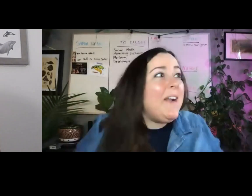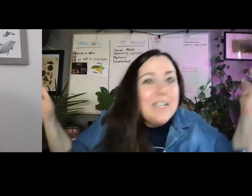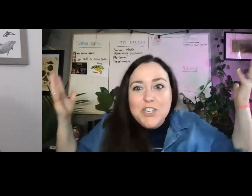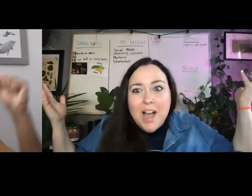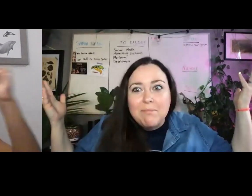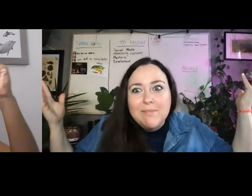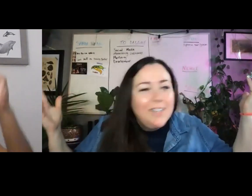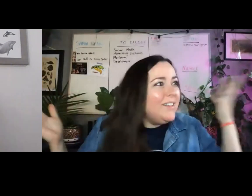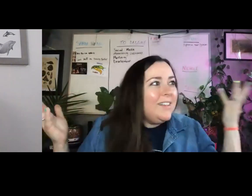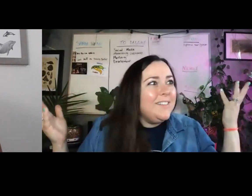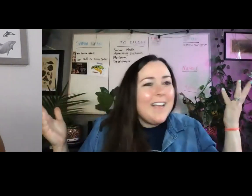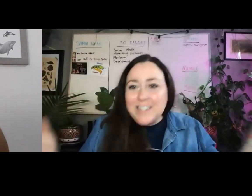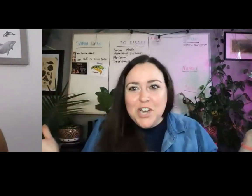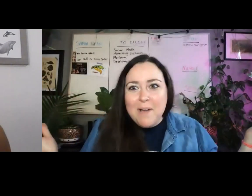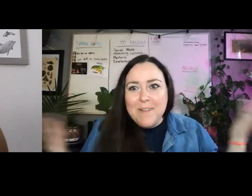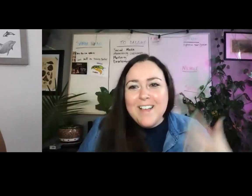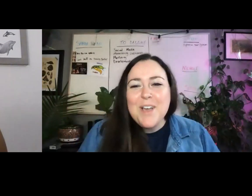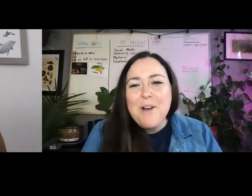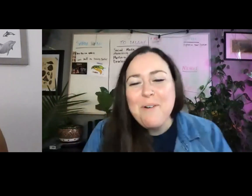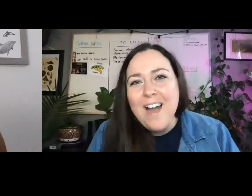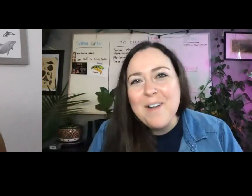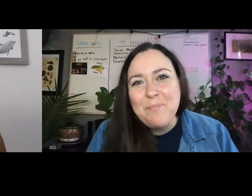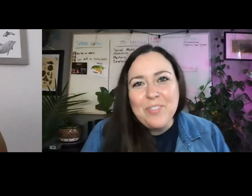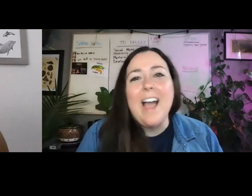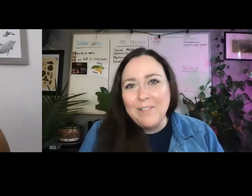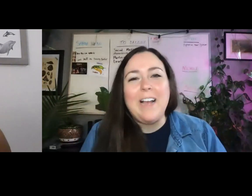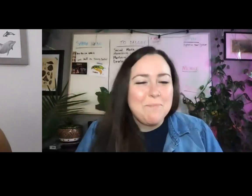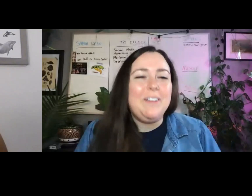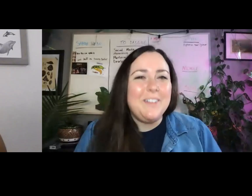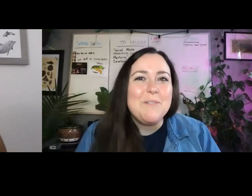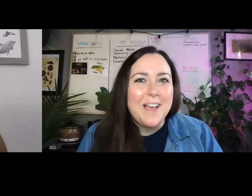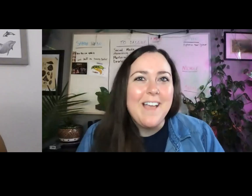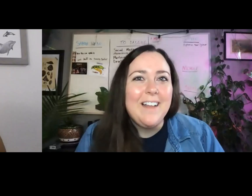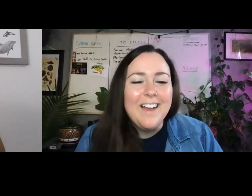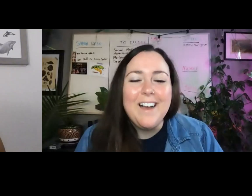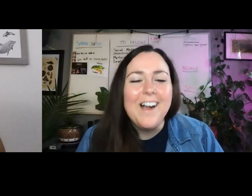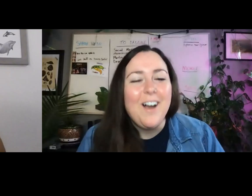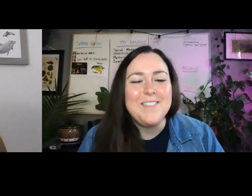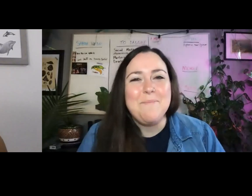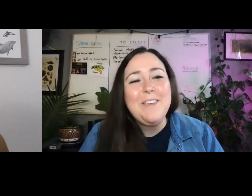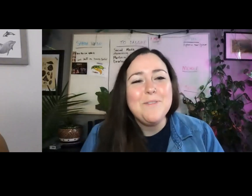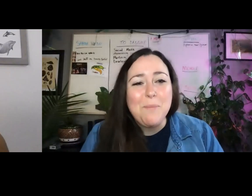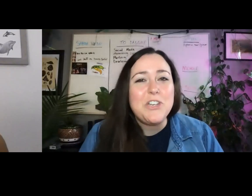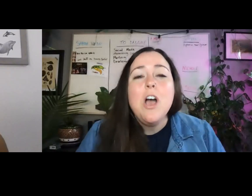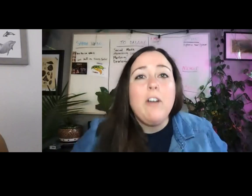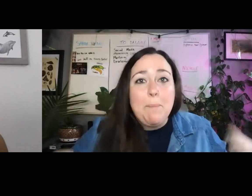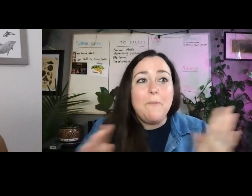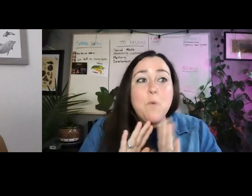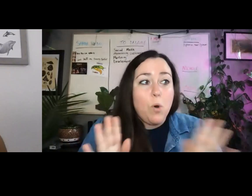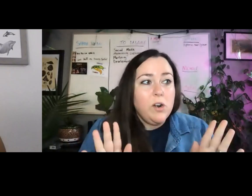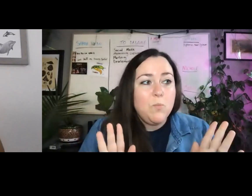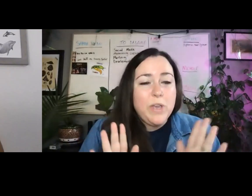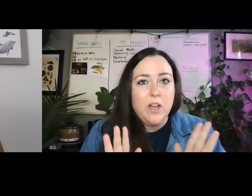it is a job. It's a job. So yeah, I completely co-sign that. Awesome. Yeah. Thank you so much. All